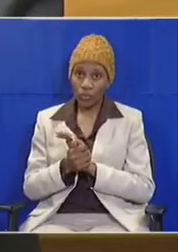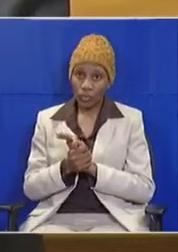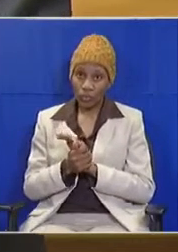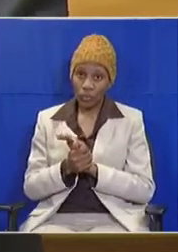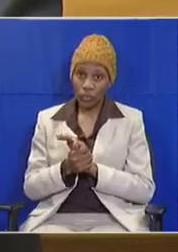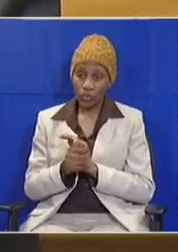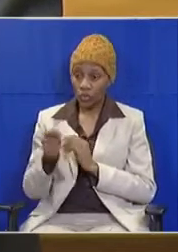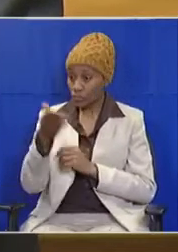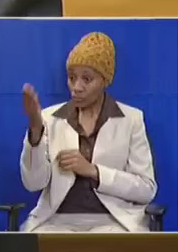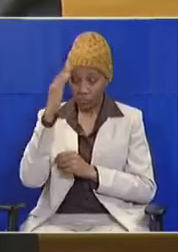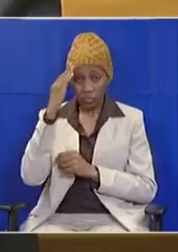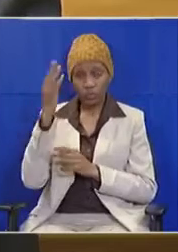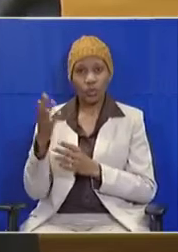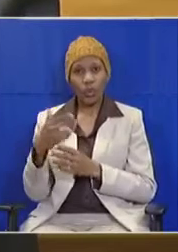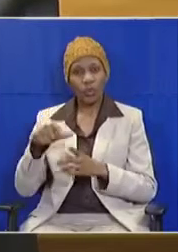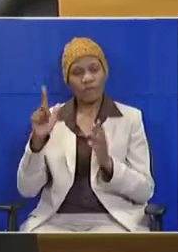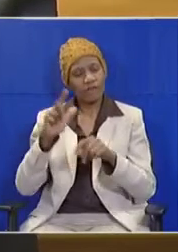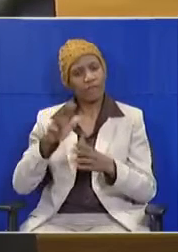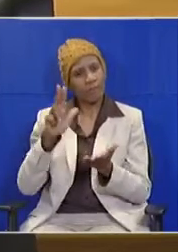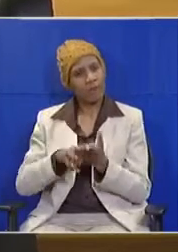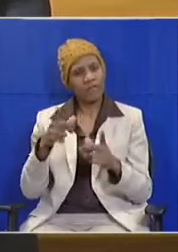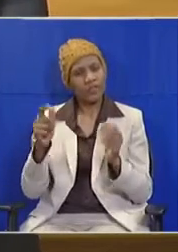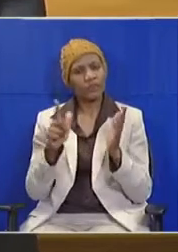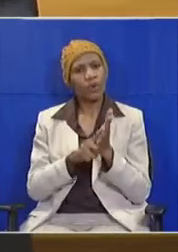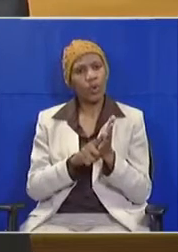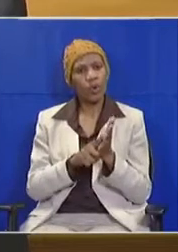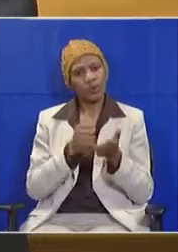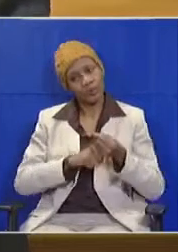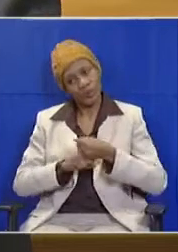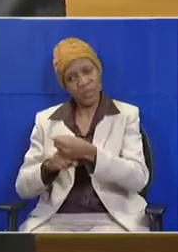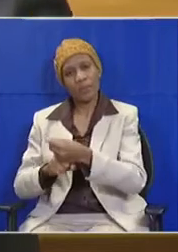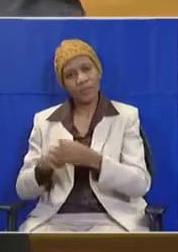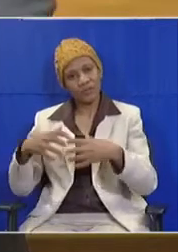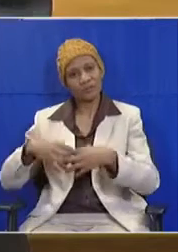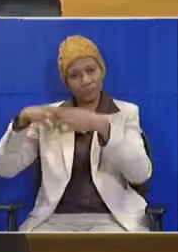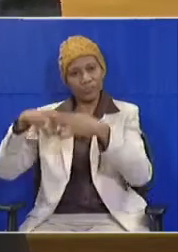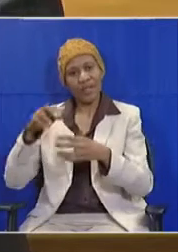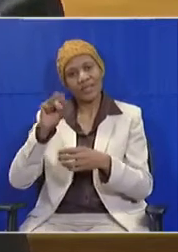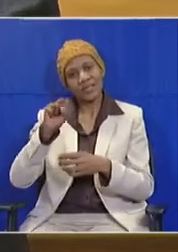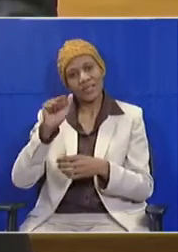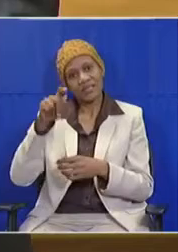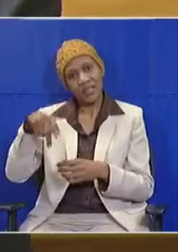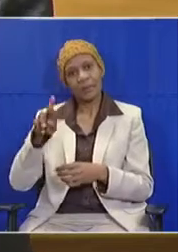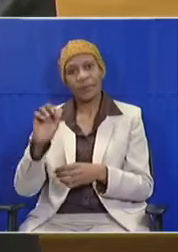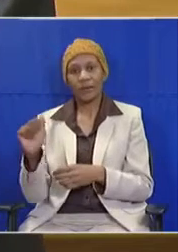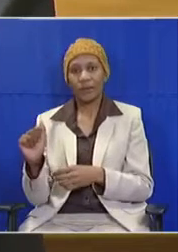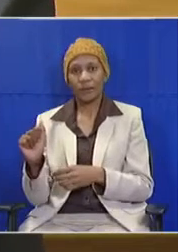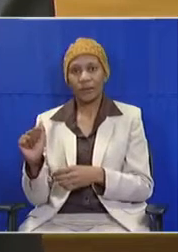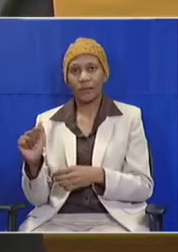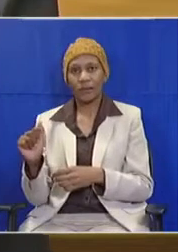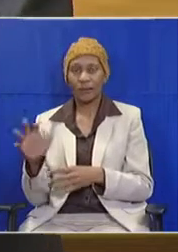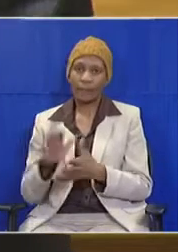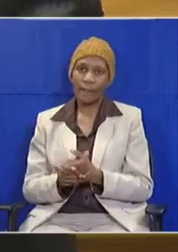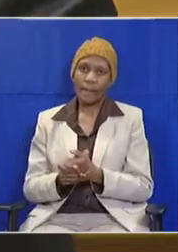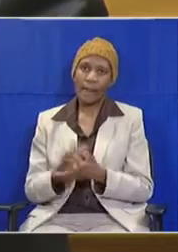legislation for the establishment of SAPRA, moving away from the old structure, which was the Medicines Control